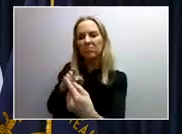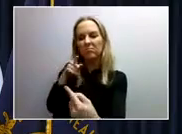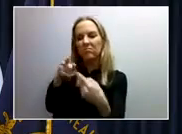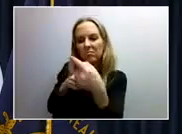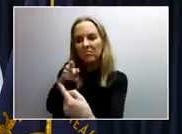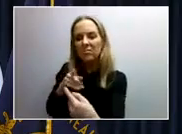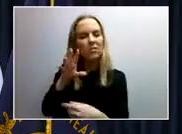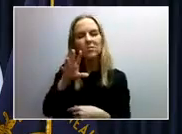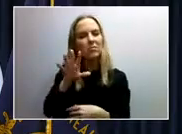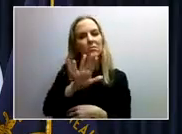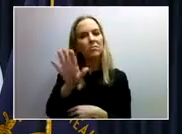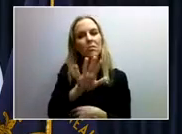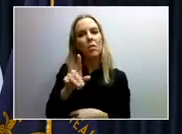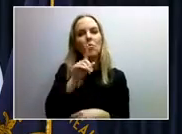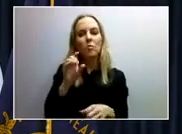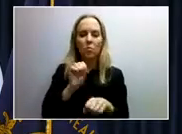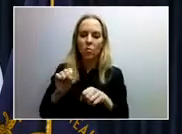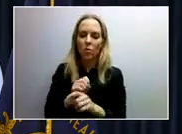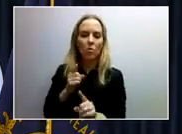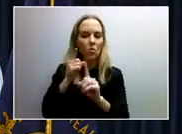do what's right.